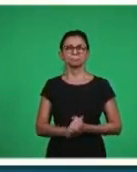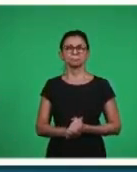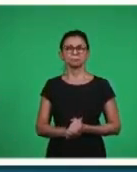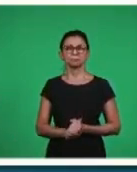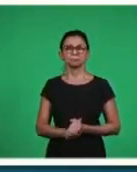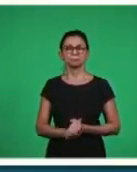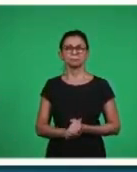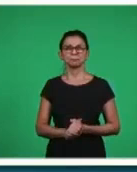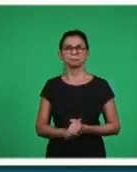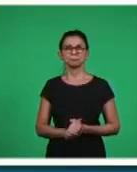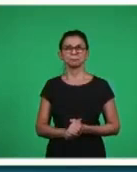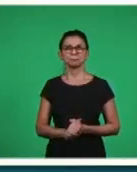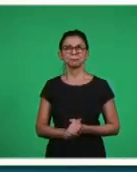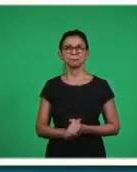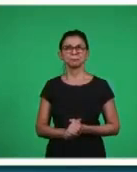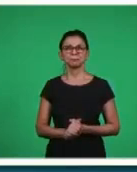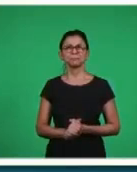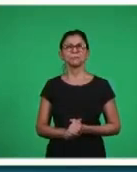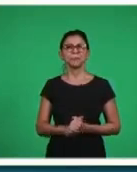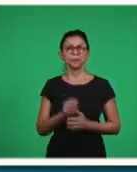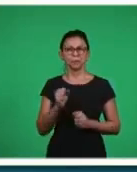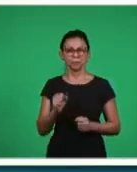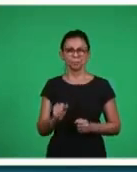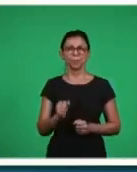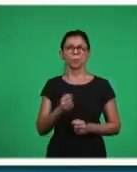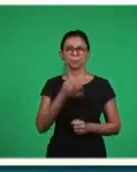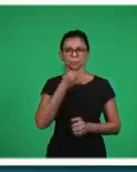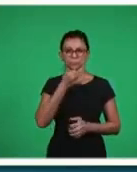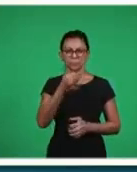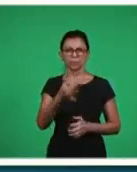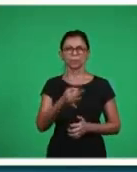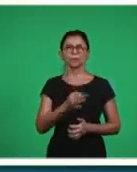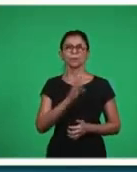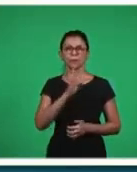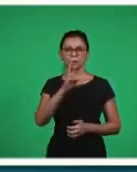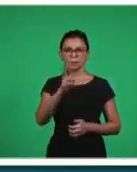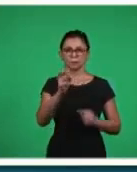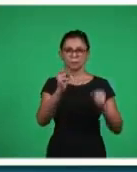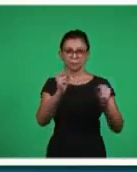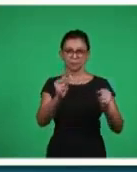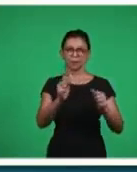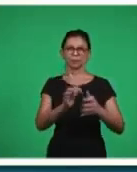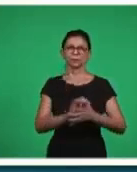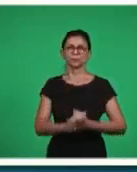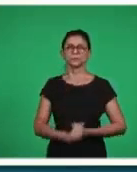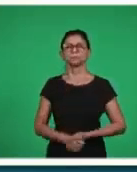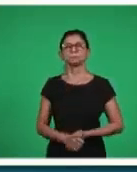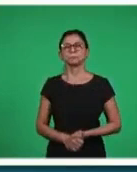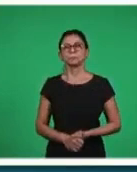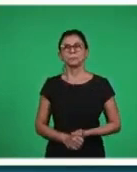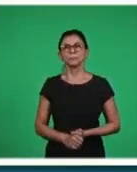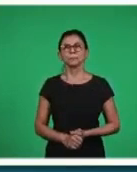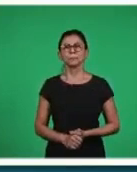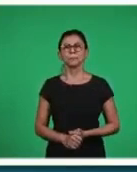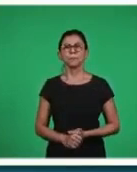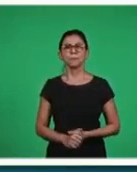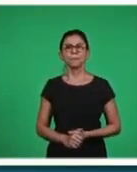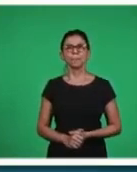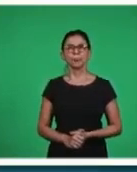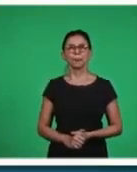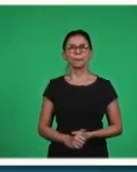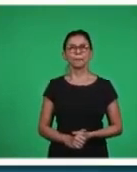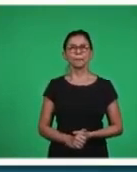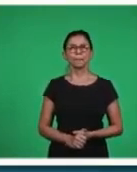If anyone has already had an offer, an answer, I'm going to facilitate to the brethren here on the